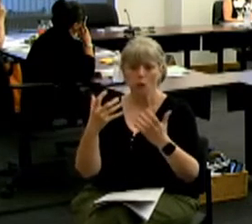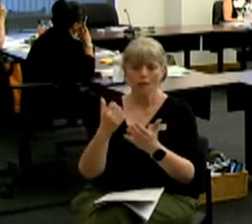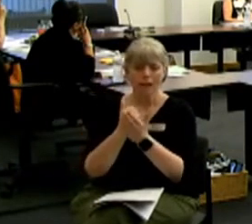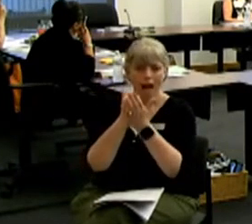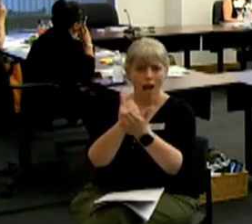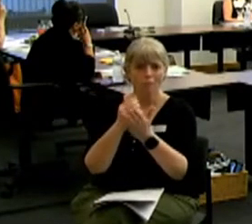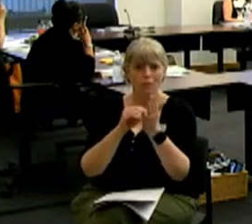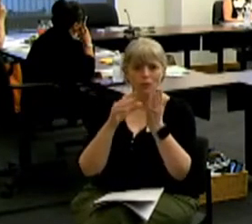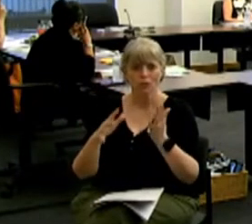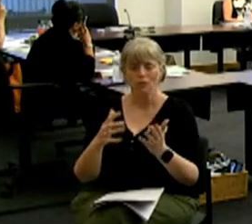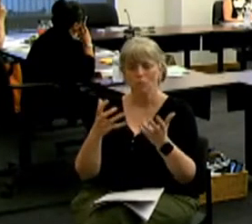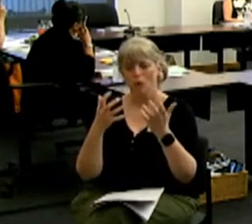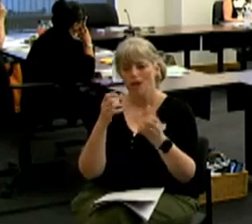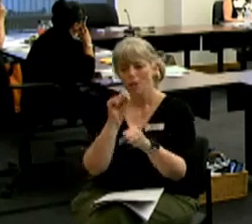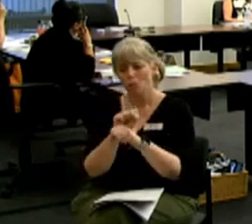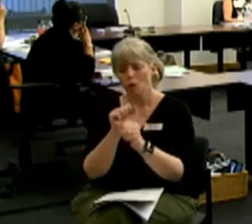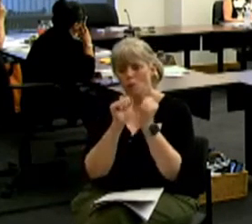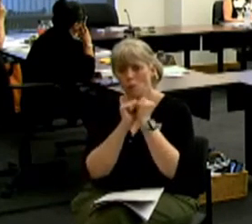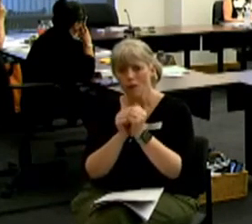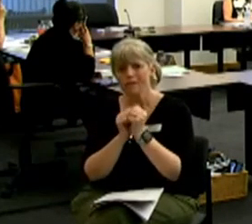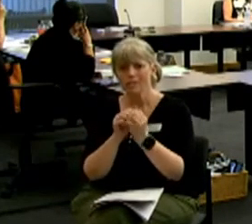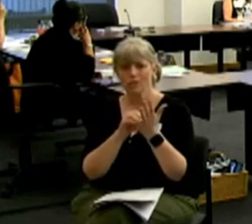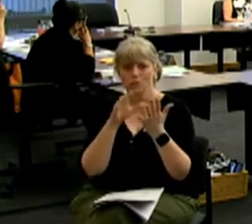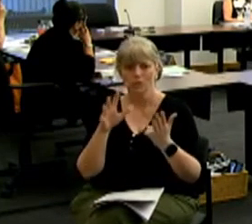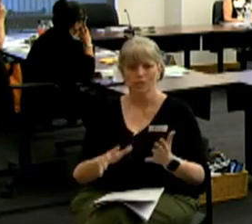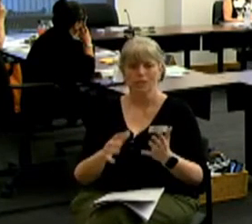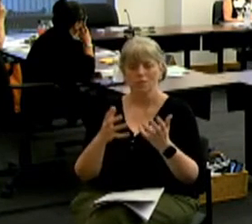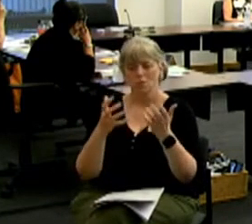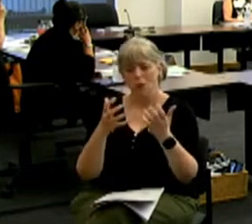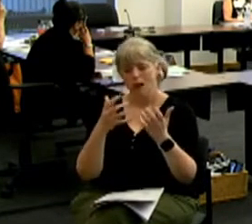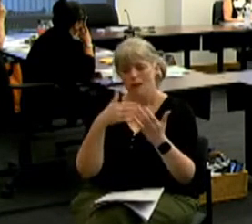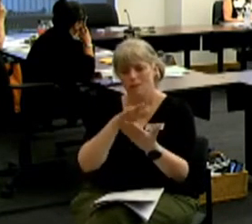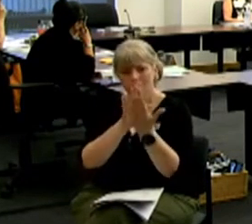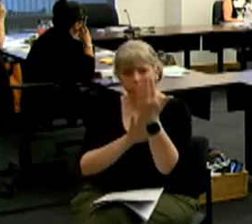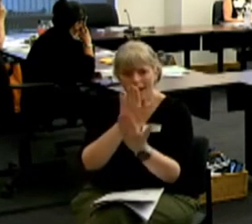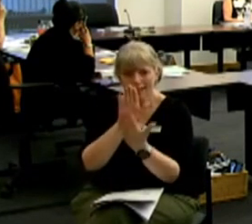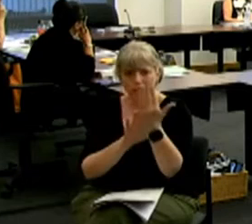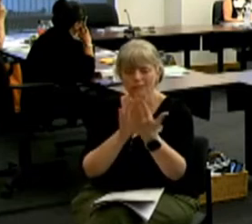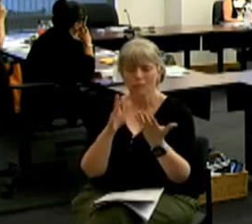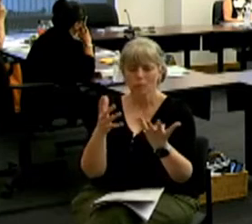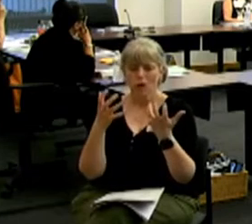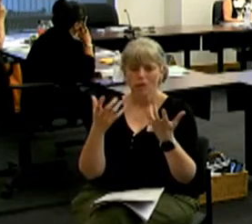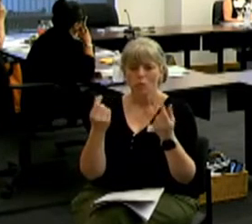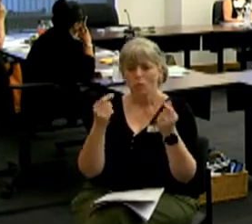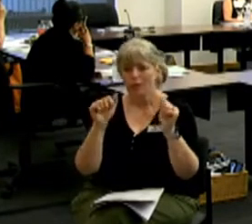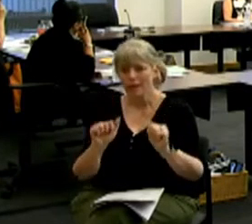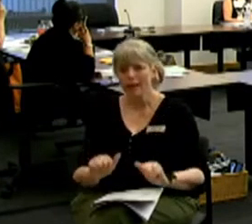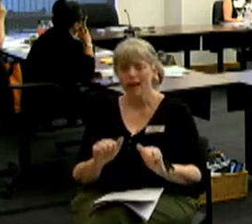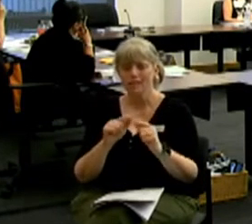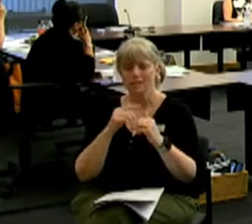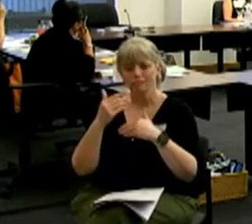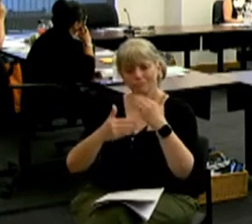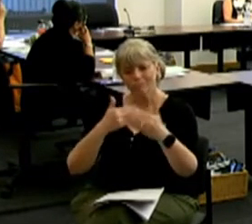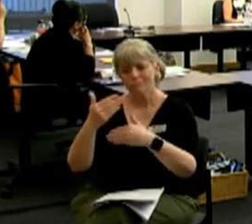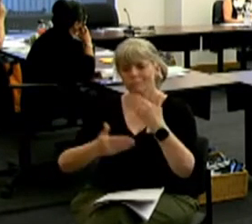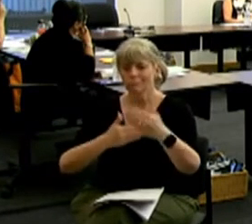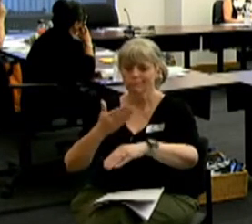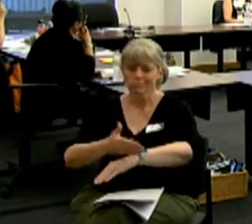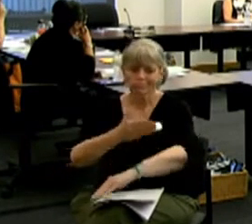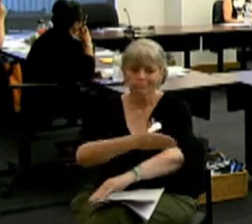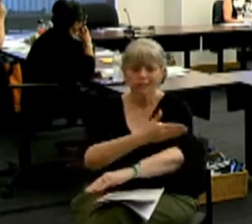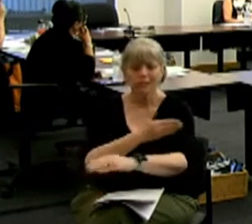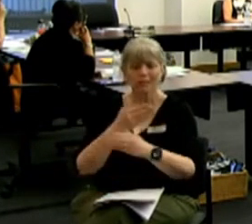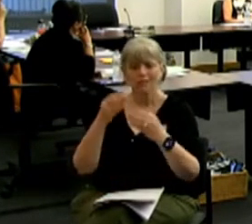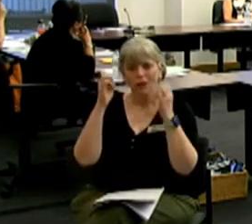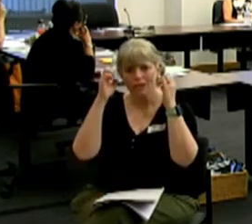help students and we want to work with students and we want to get to know students and we want to do what we can to help them move along in their, not only